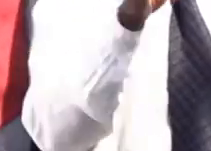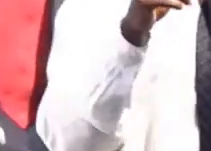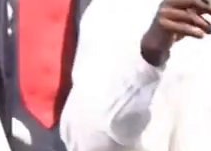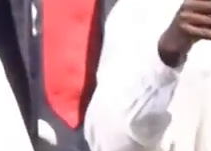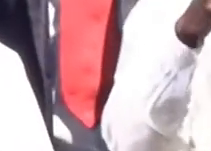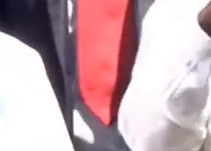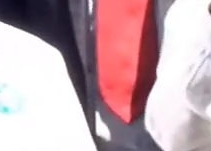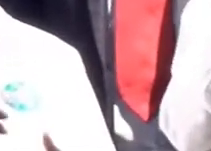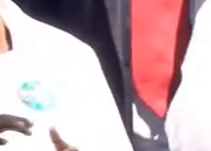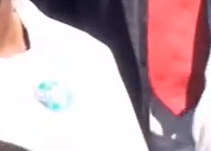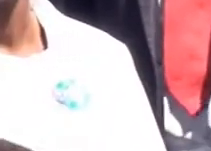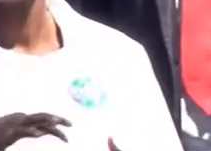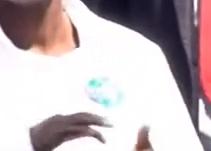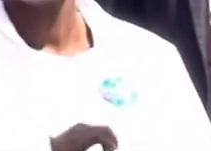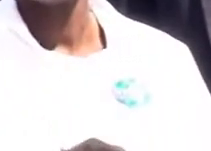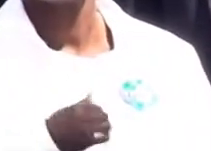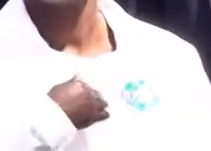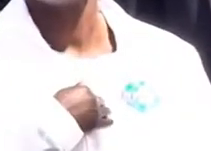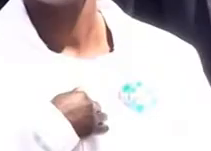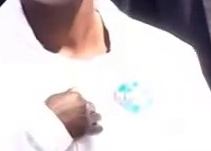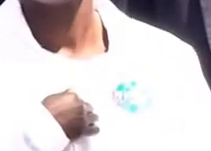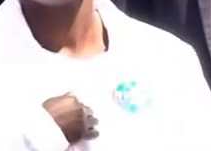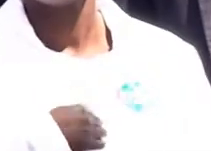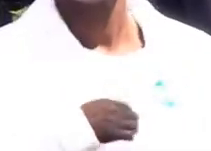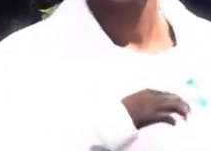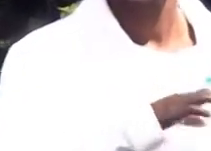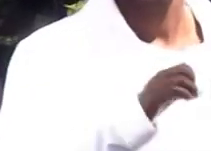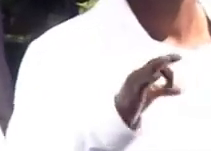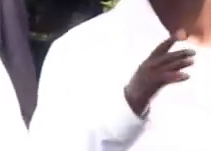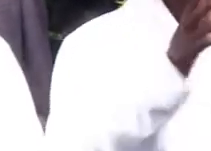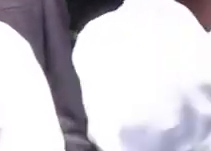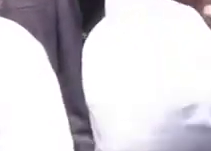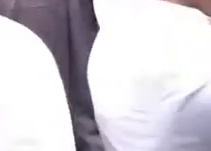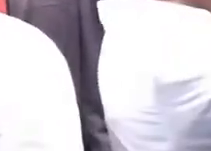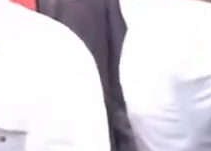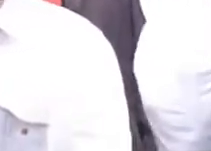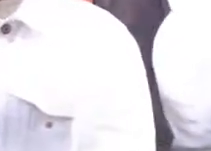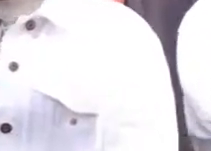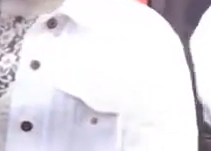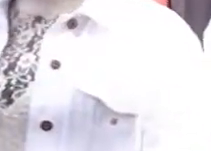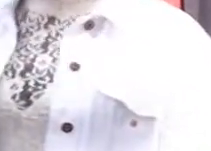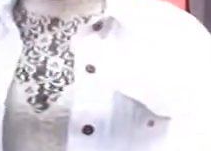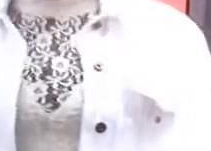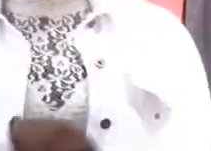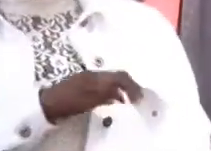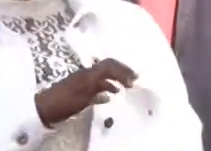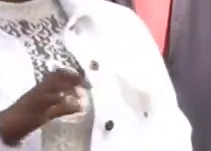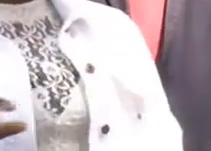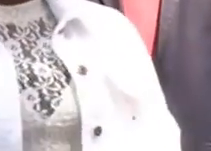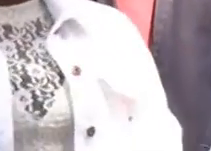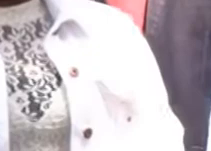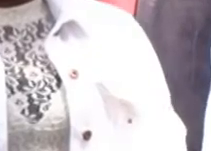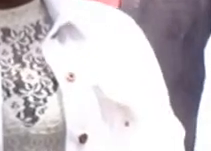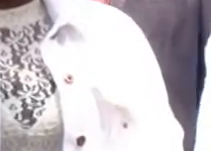He is the truest friend to me. For For I remember